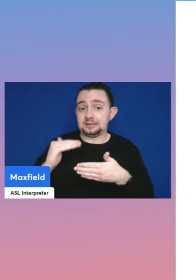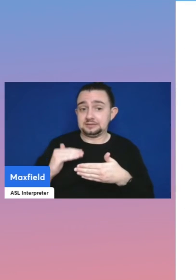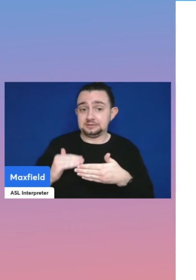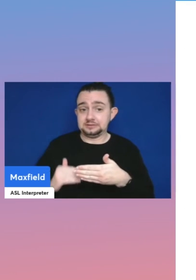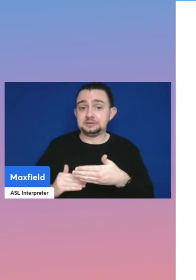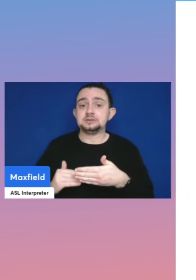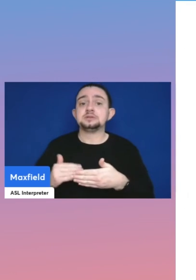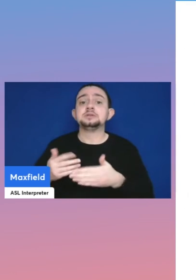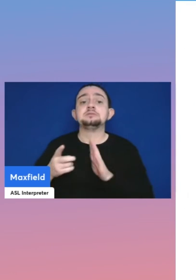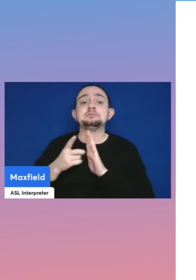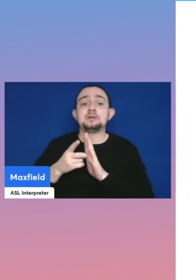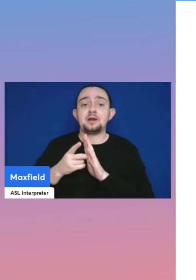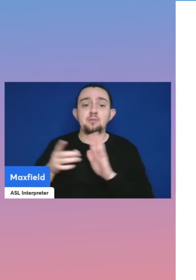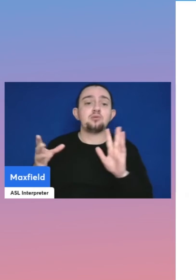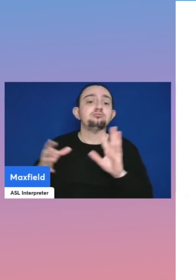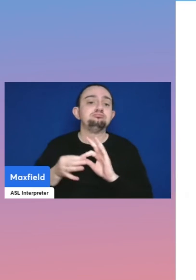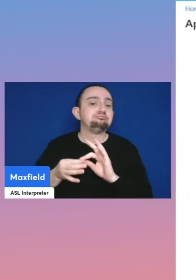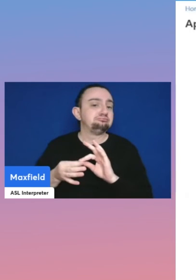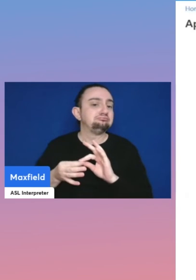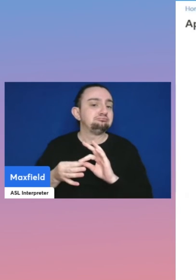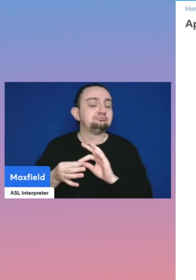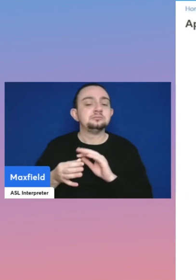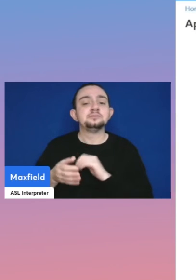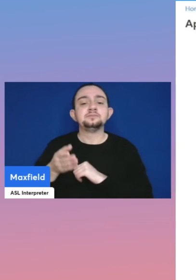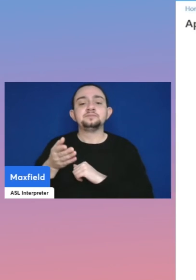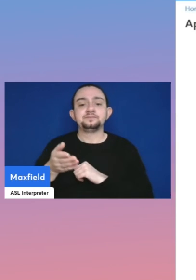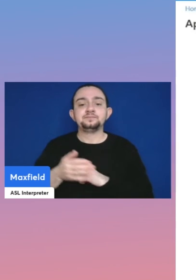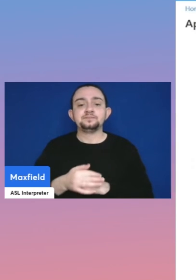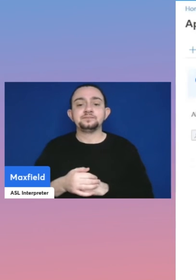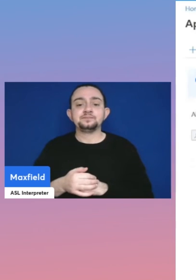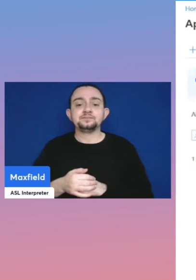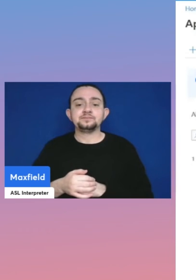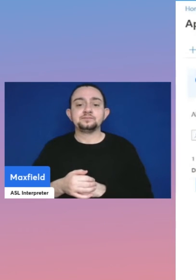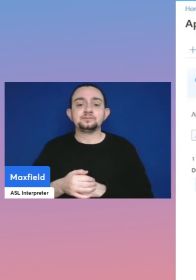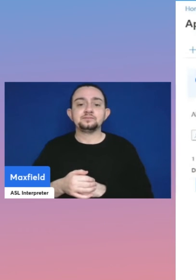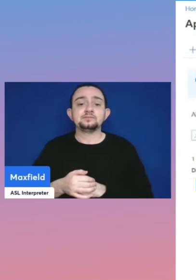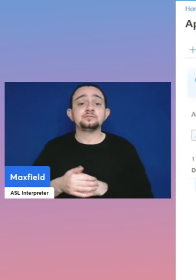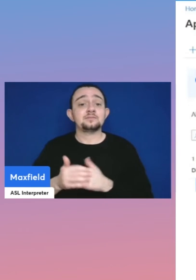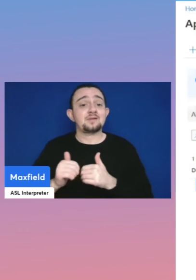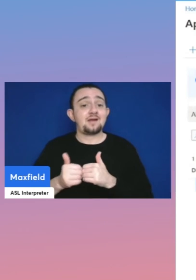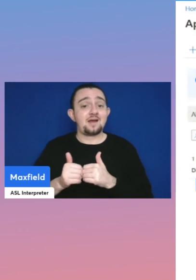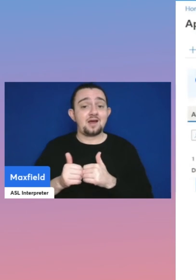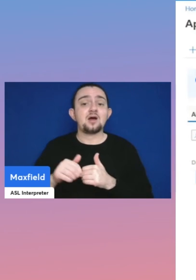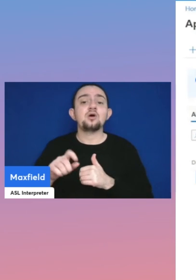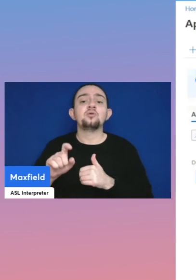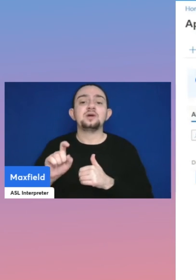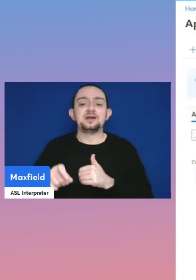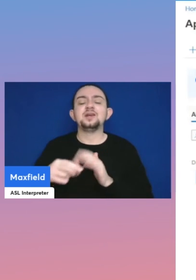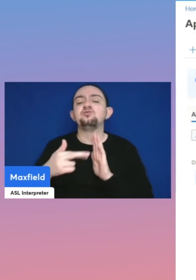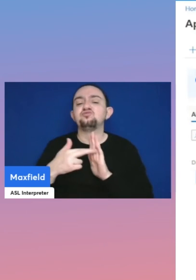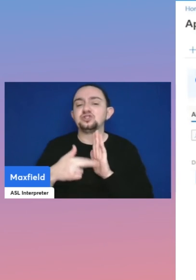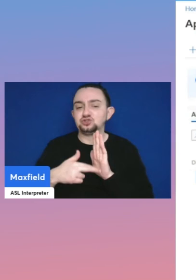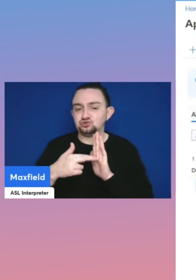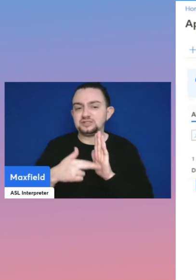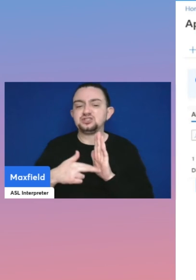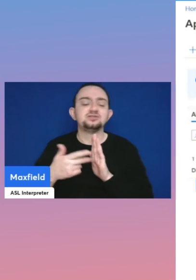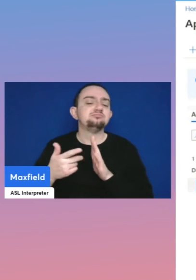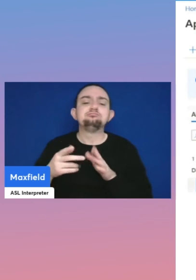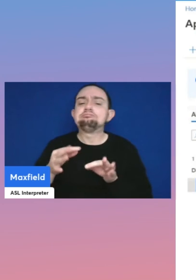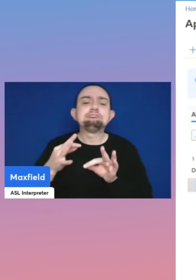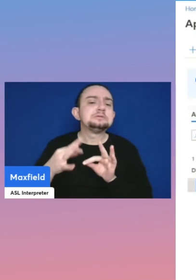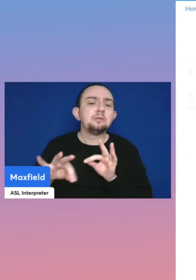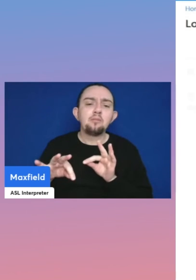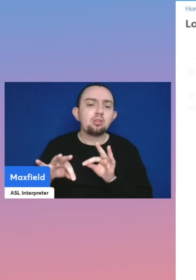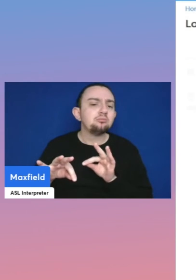demo tenant. To make all work, we need an app registration. It's quite simple.